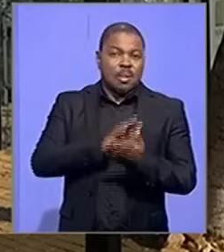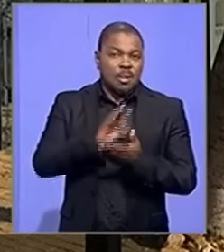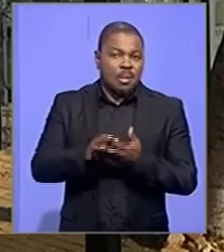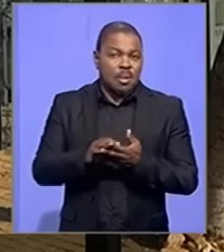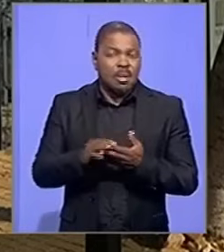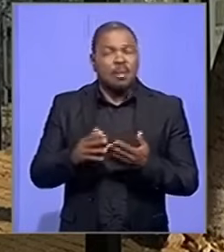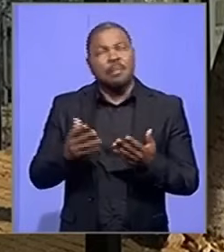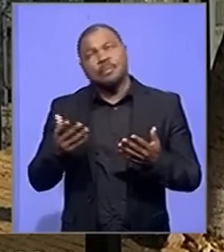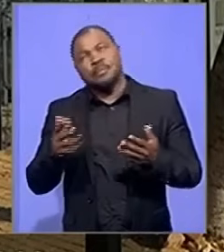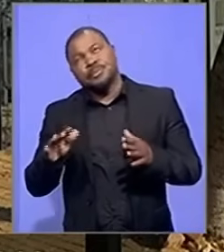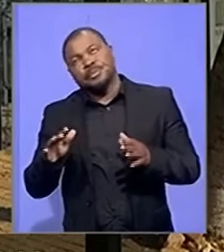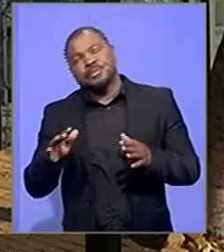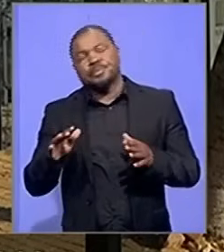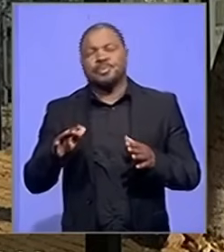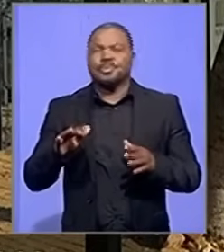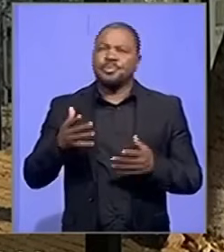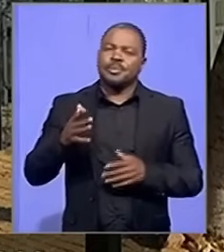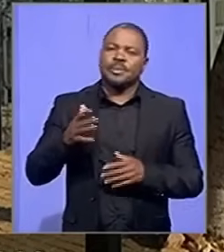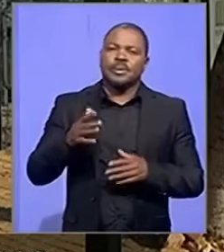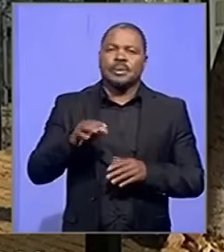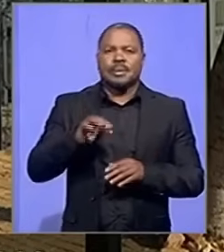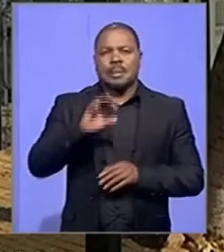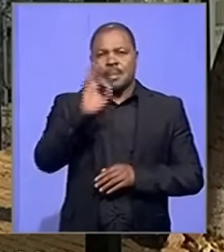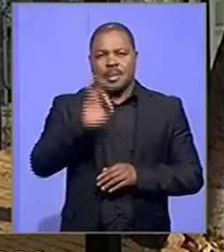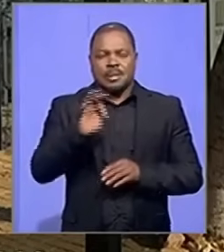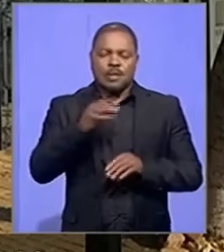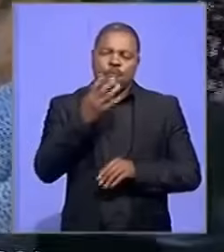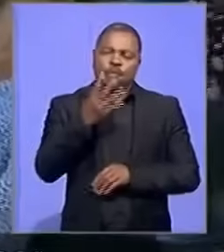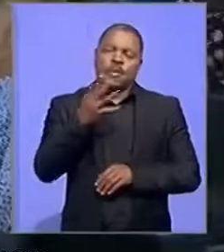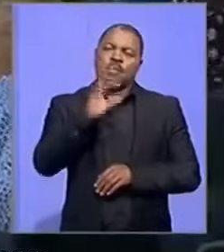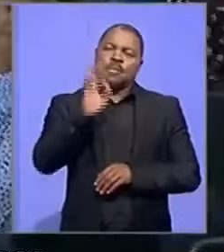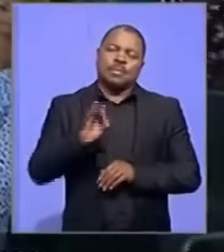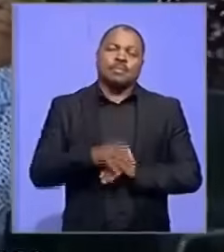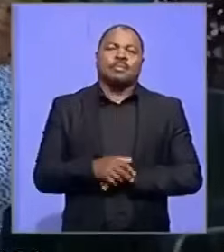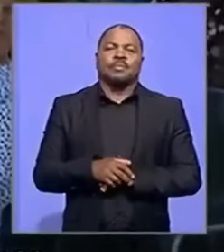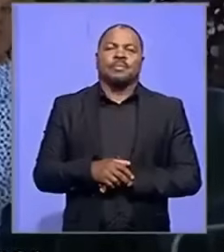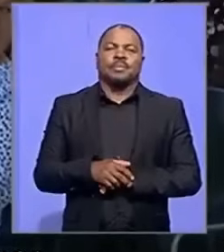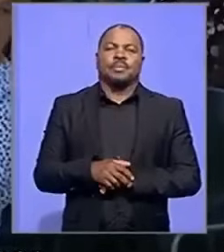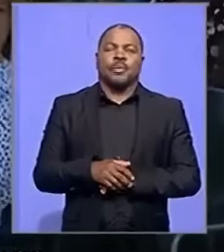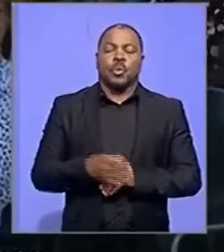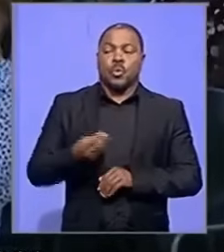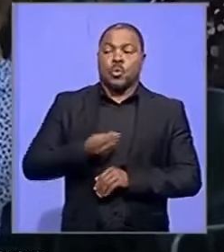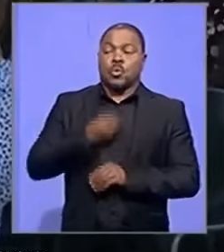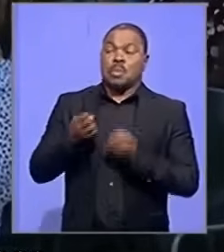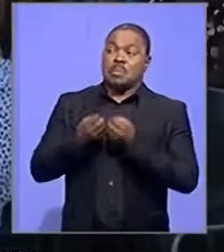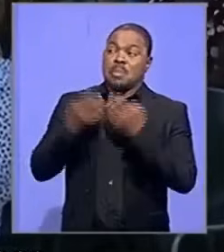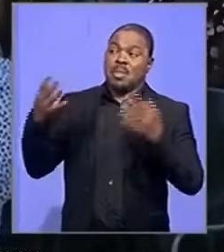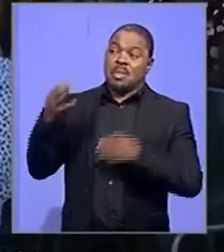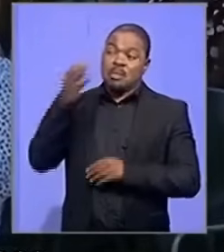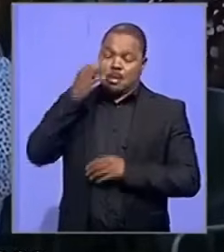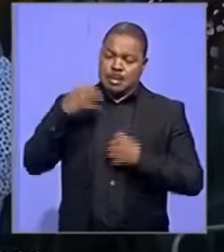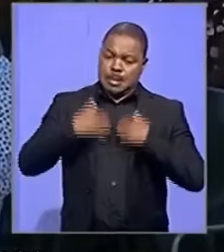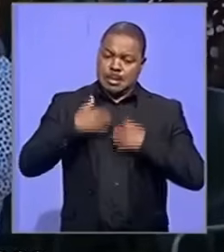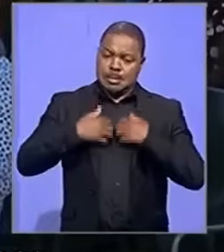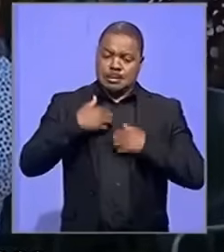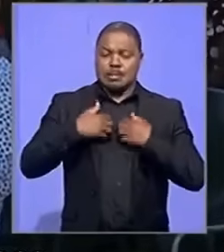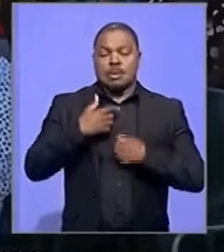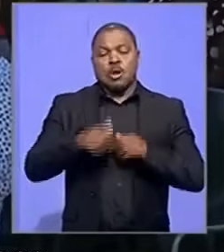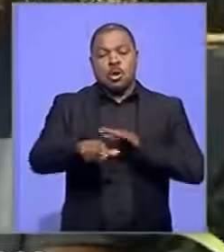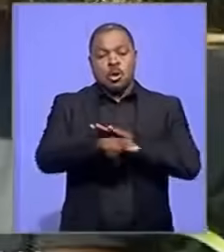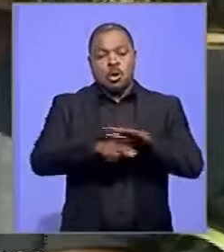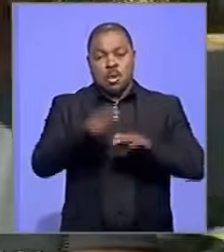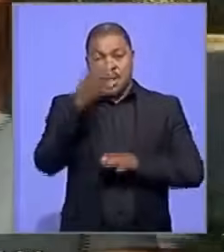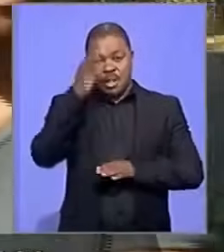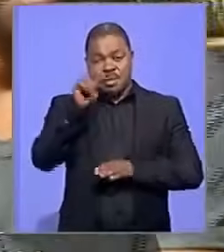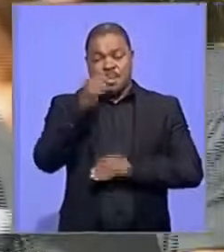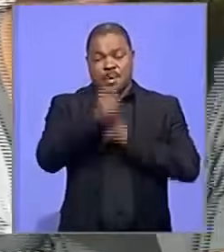ke ba go lekana ka di-percentage 45%. Bontši bja baswa ba re ba na le phišagelo ya go vouta dikgethong tša pušoselegae